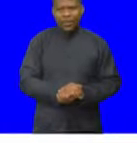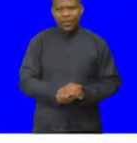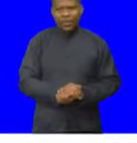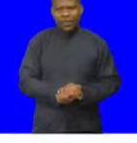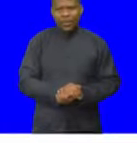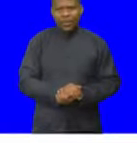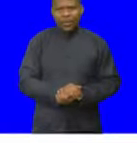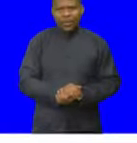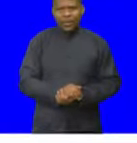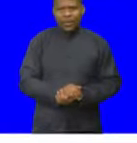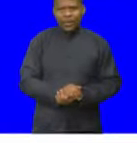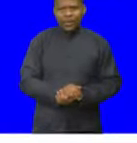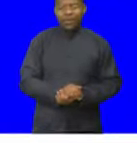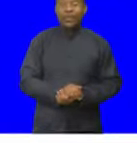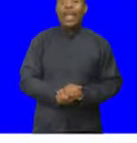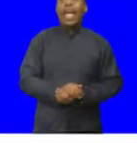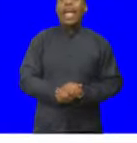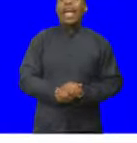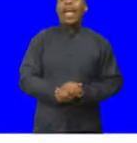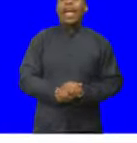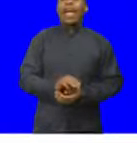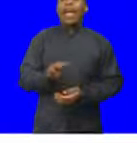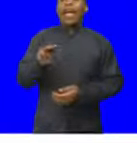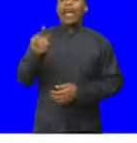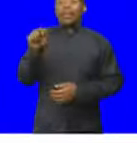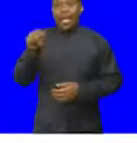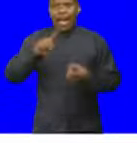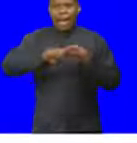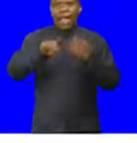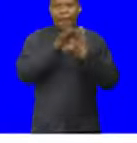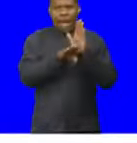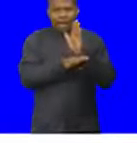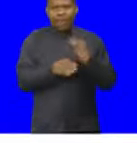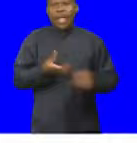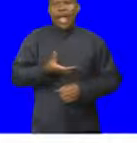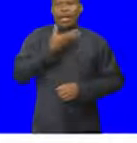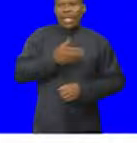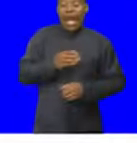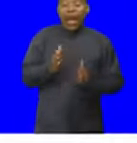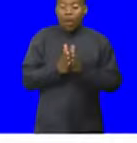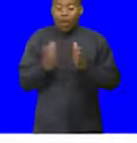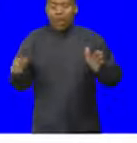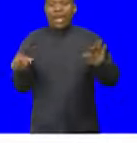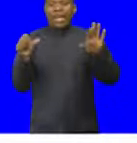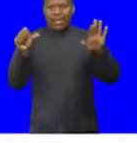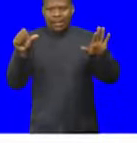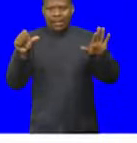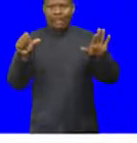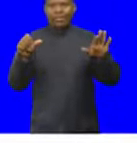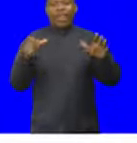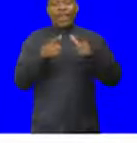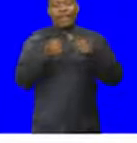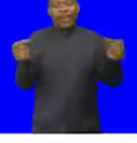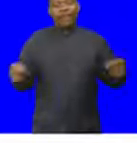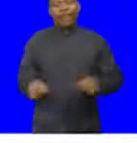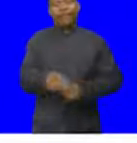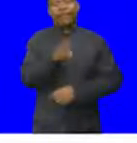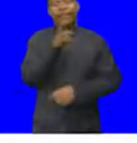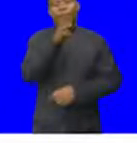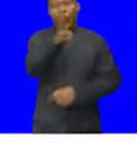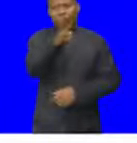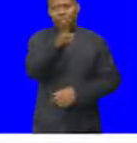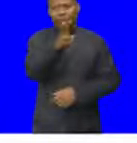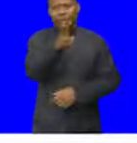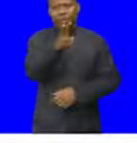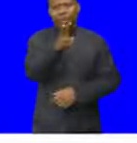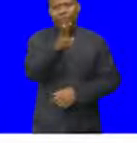Ngemuva komdlali ye-M10 Premier League kule mpelasonto lesibuya kuyo, sekusele imidlalo lesithupha nje kuphela kuthi indzebe ye-M10 Premier League ifike